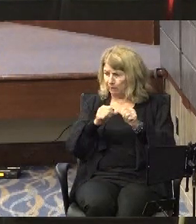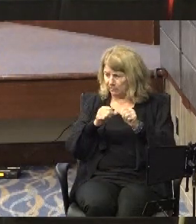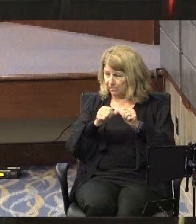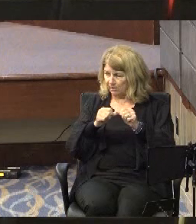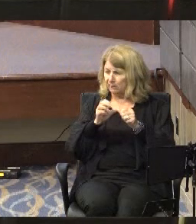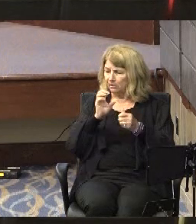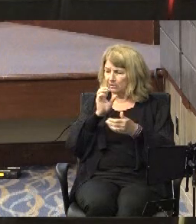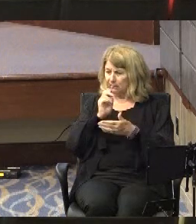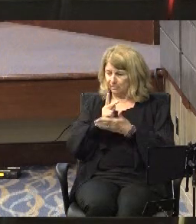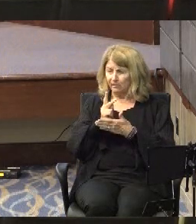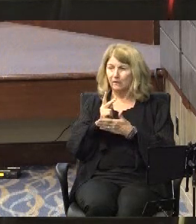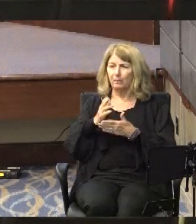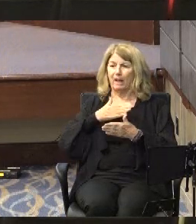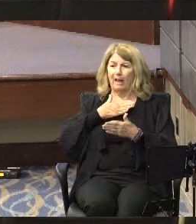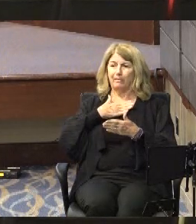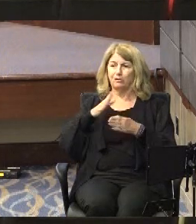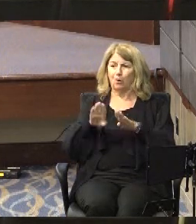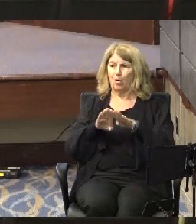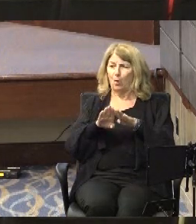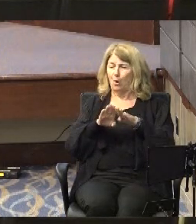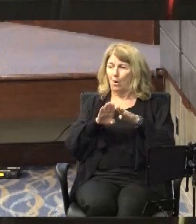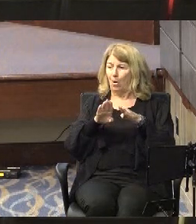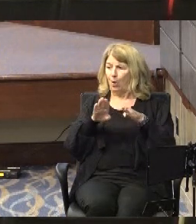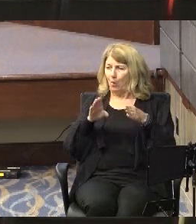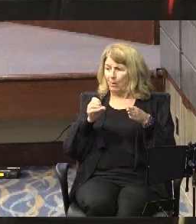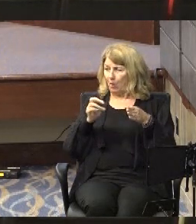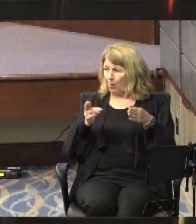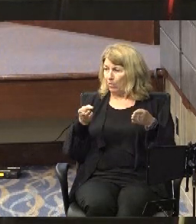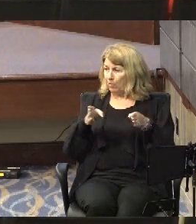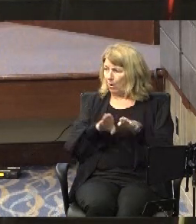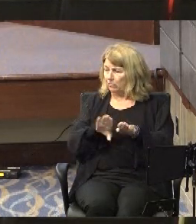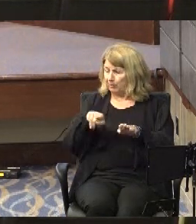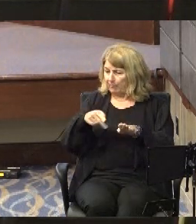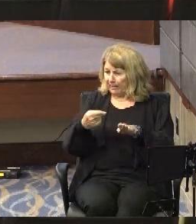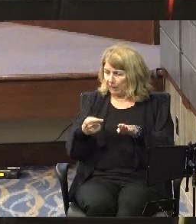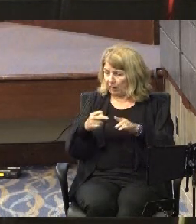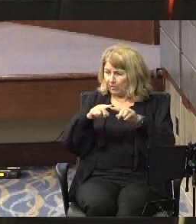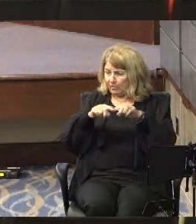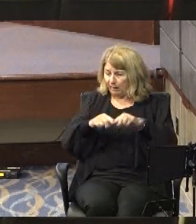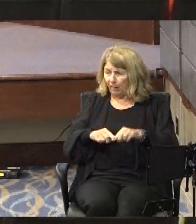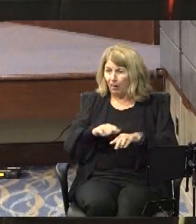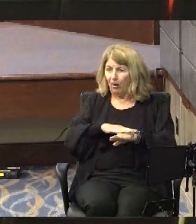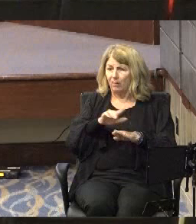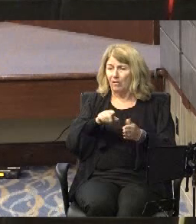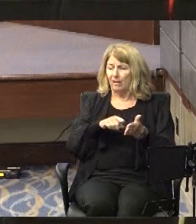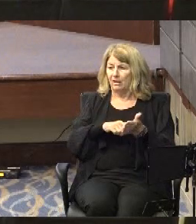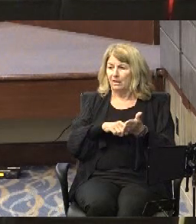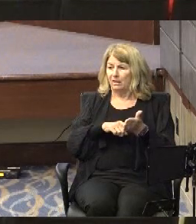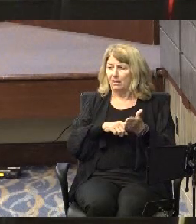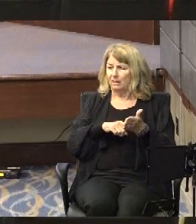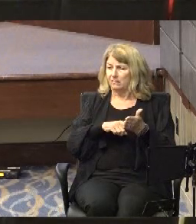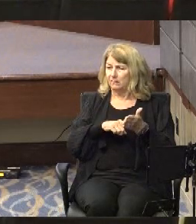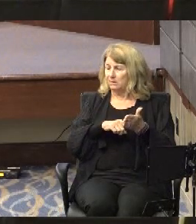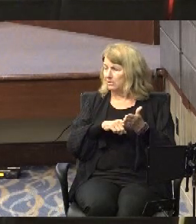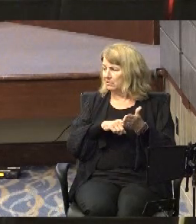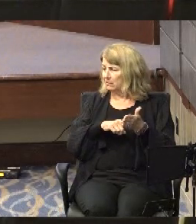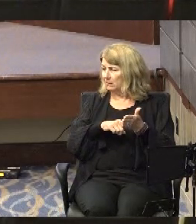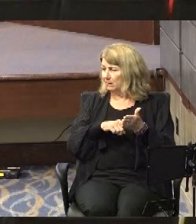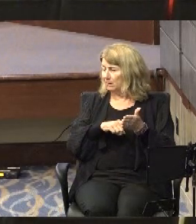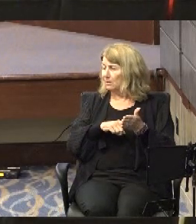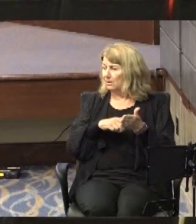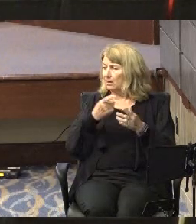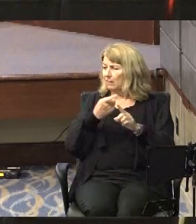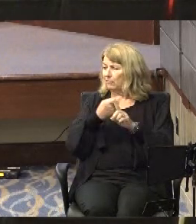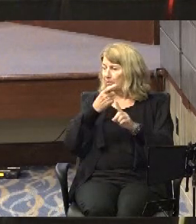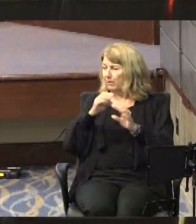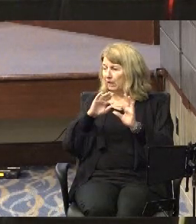Glad to open or keep closed the public hearing based on what type of motion comes from the council at this point.